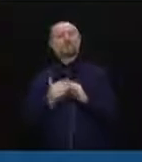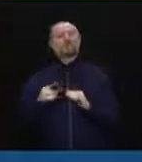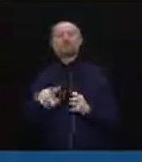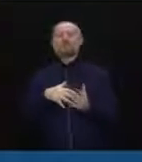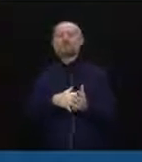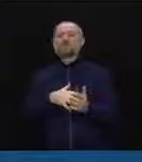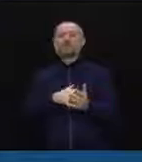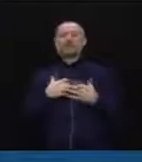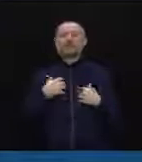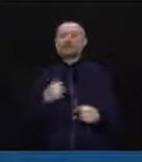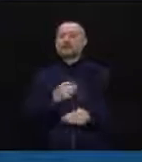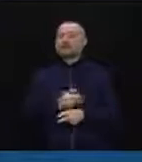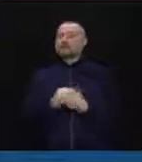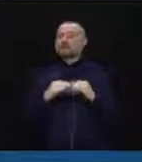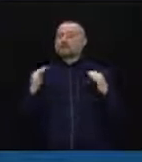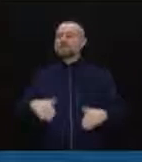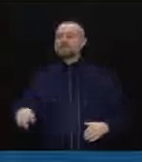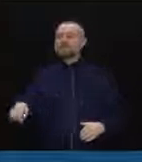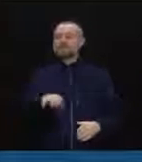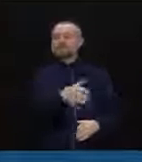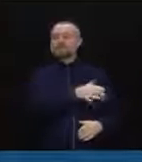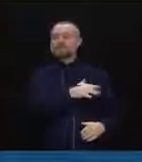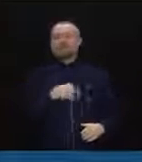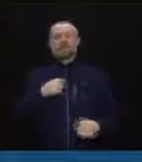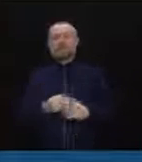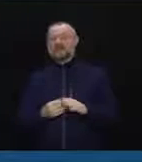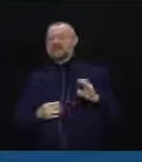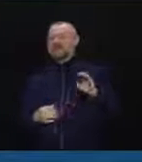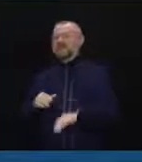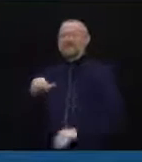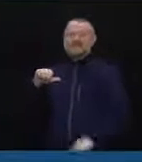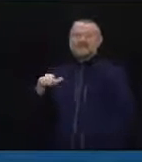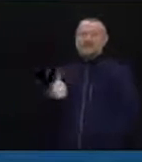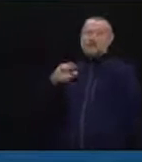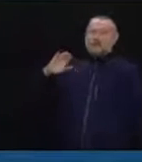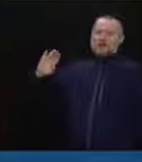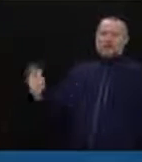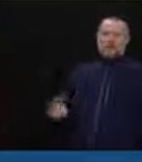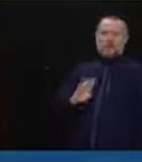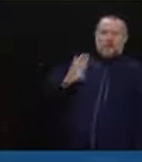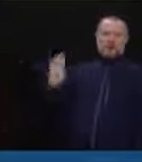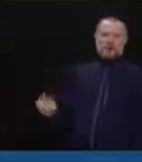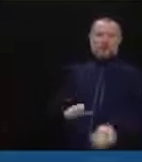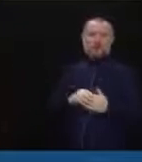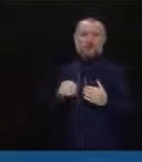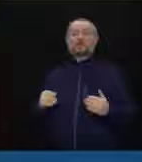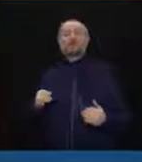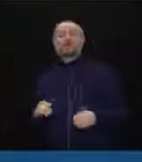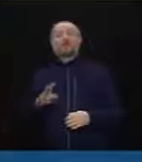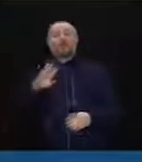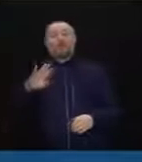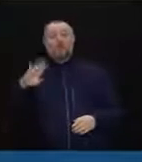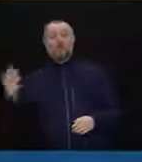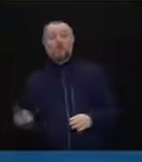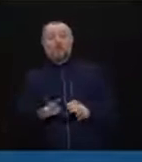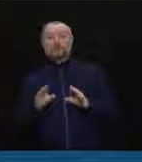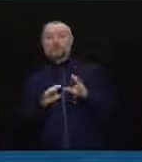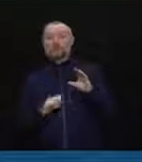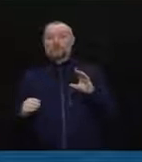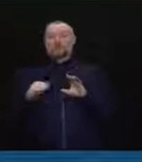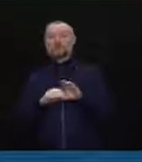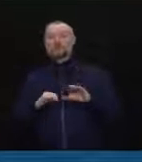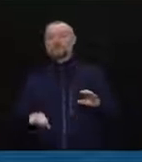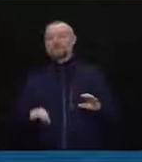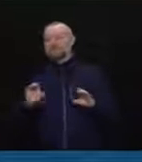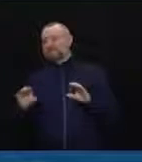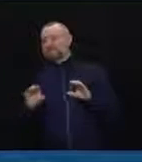state history, $10 billion. That also includes $4 billion in bonuses and improvements and upgrades for our facilities that really